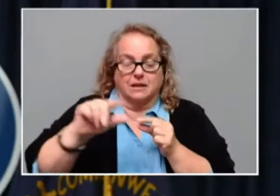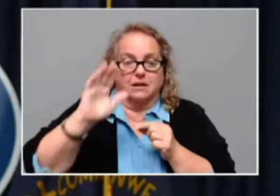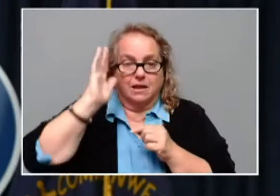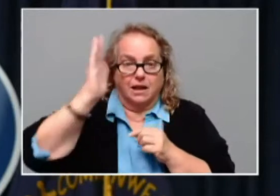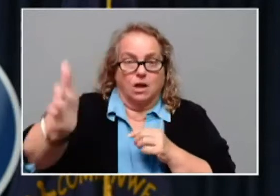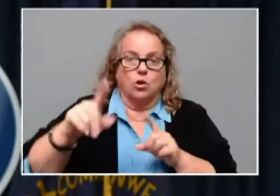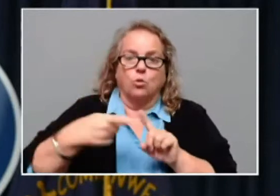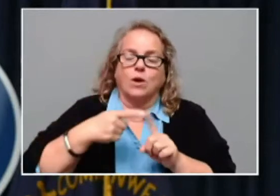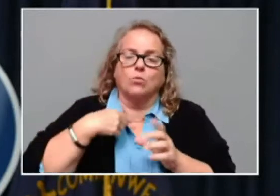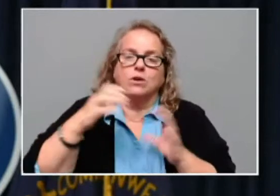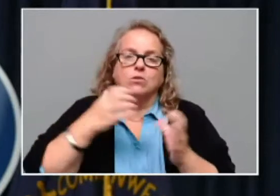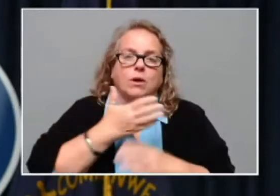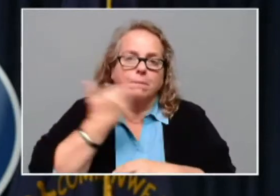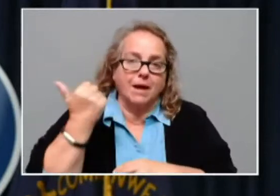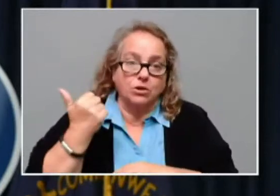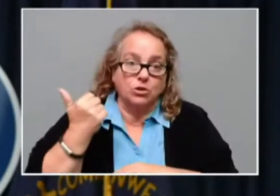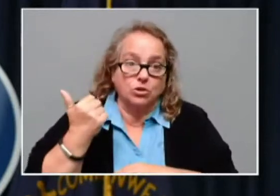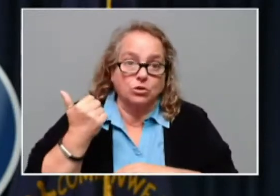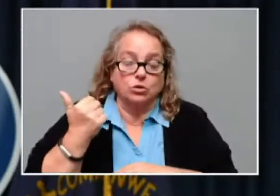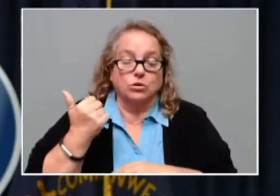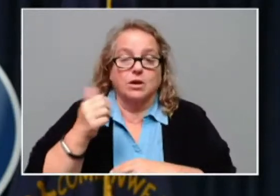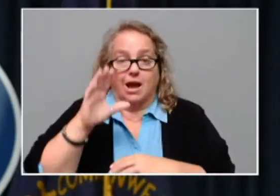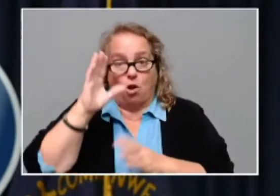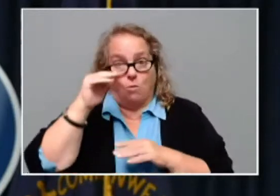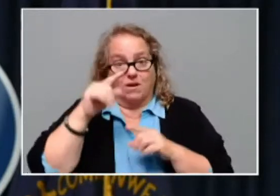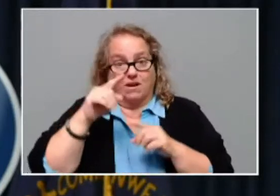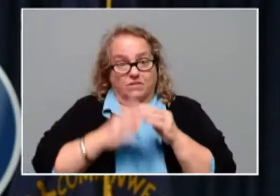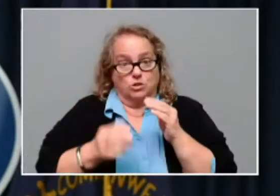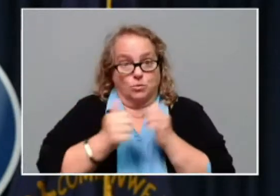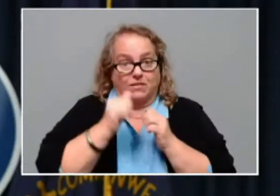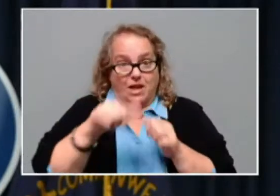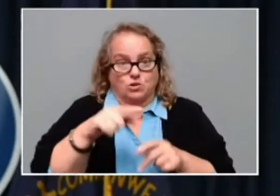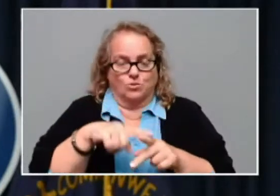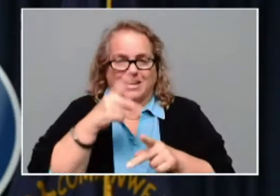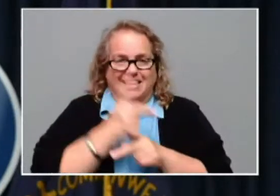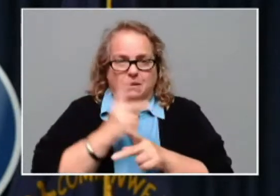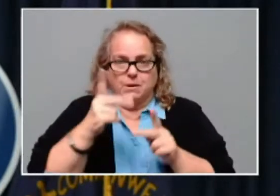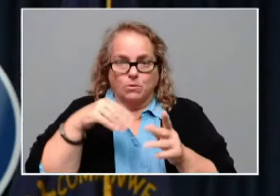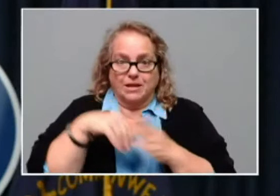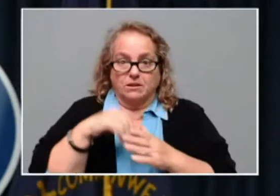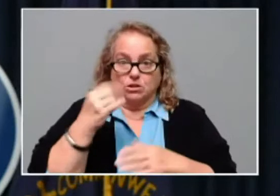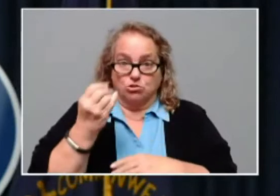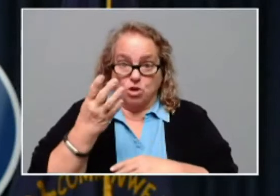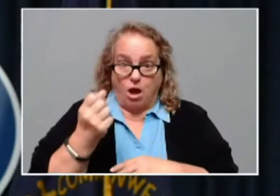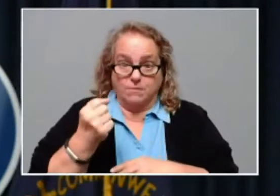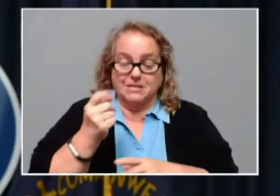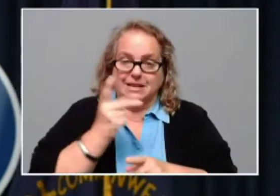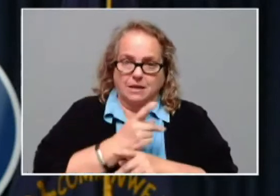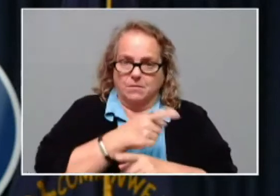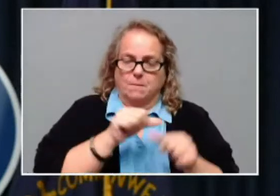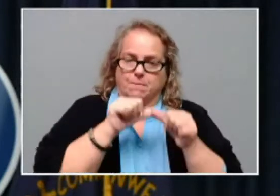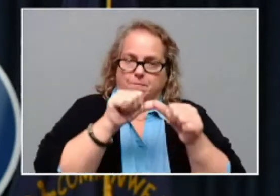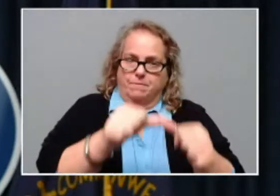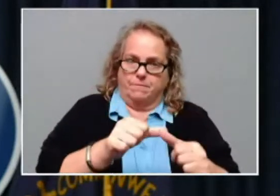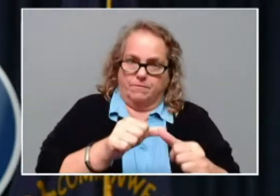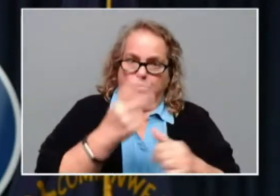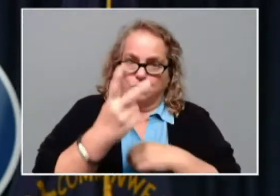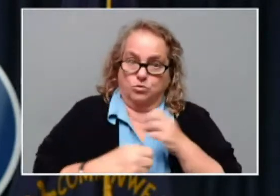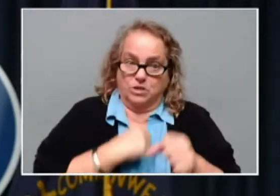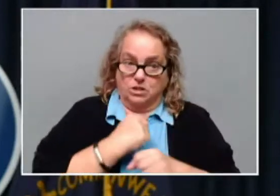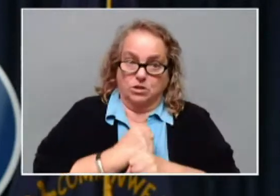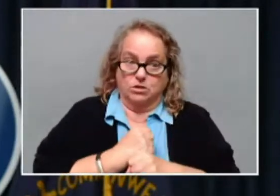and hopefully getting done with this, keeping people in those jobs we need to keep them in for the entire time, I think